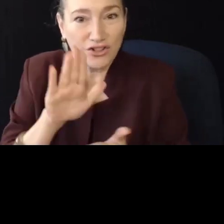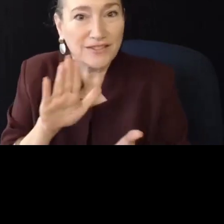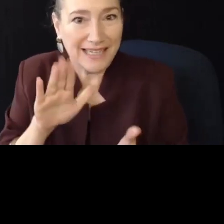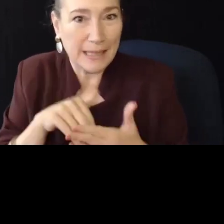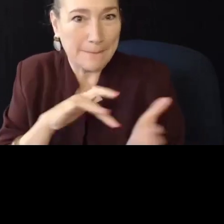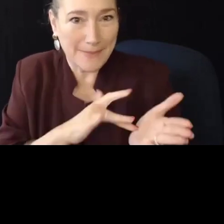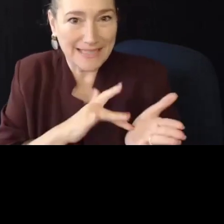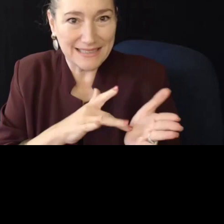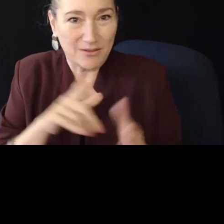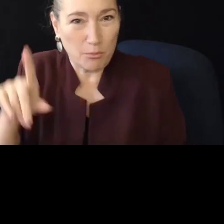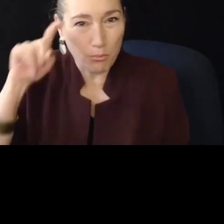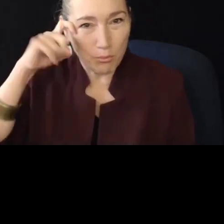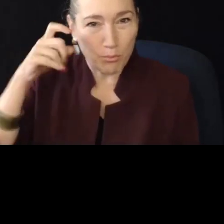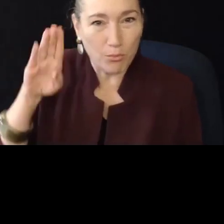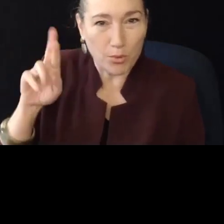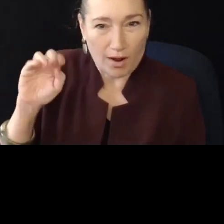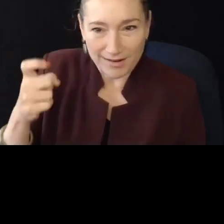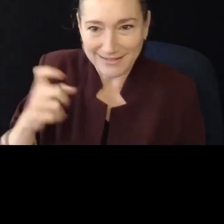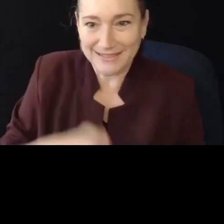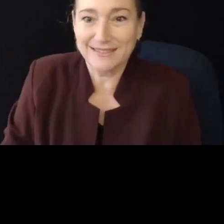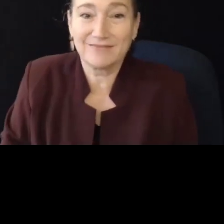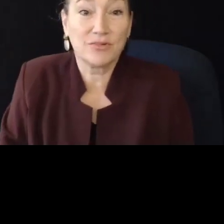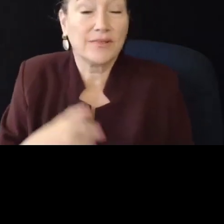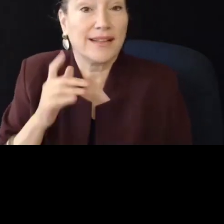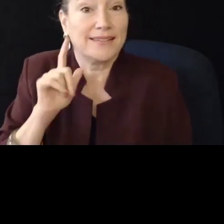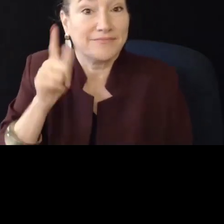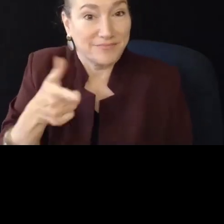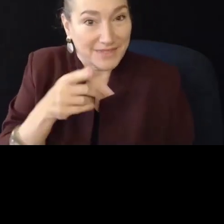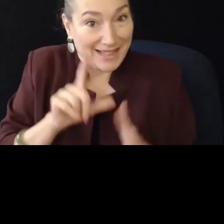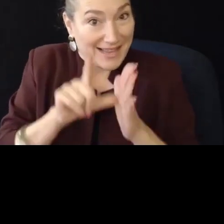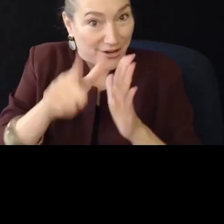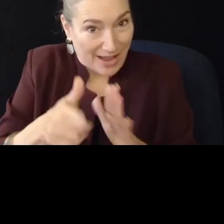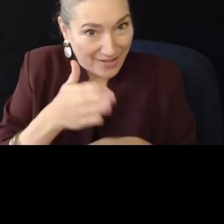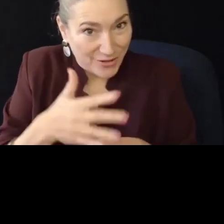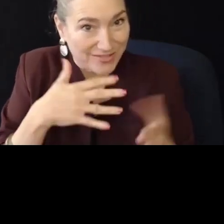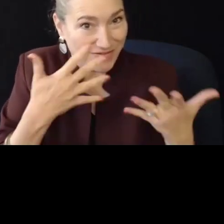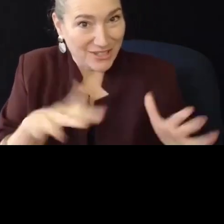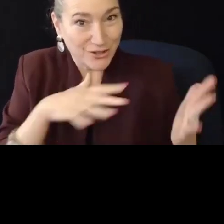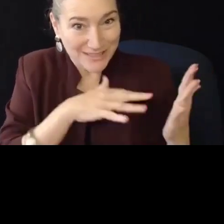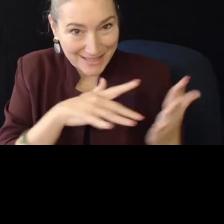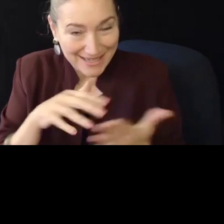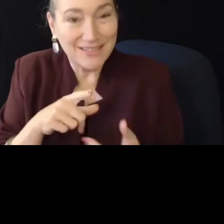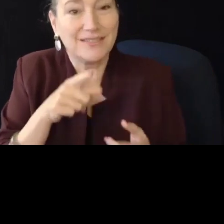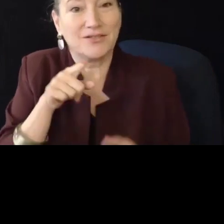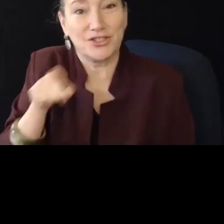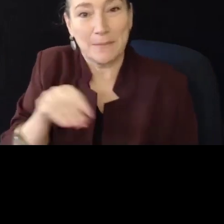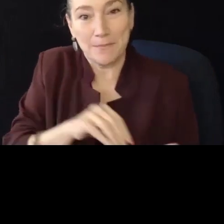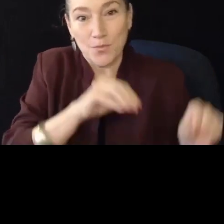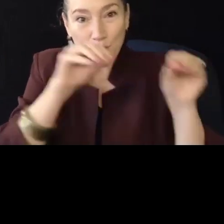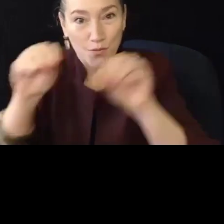She practiced medicine in New Mexico, Albuquerque.